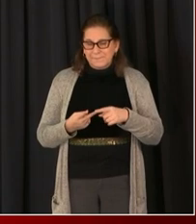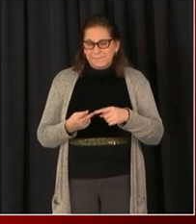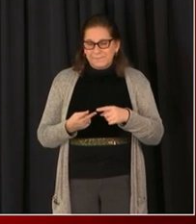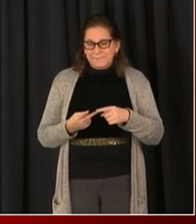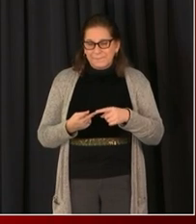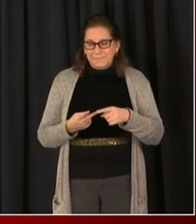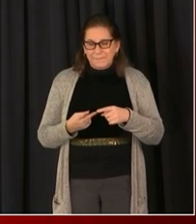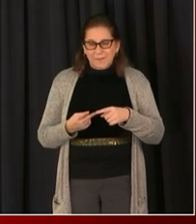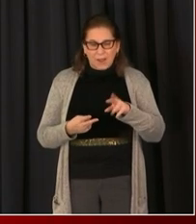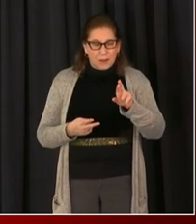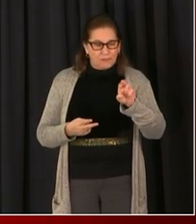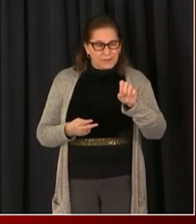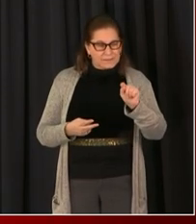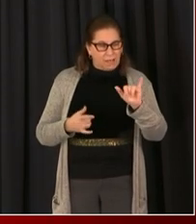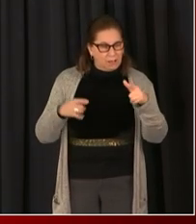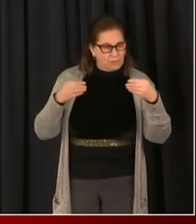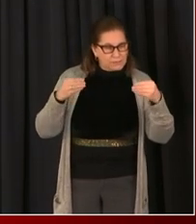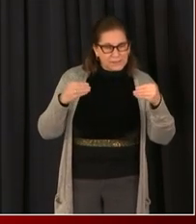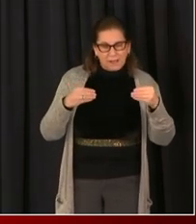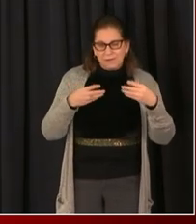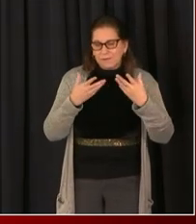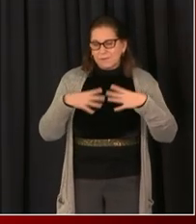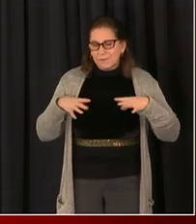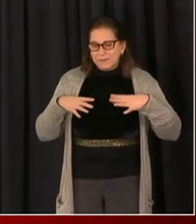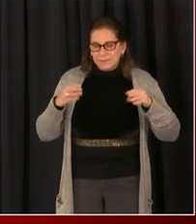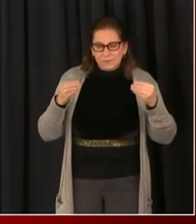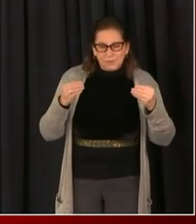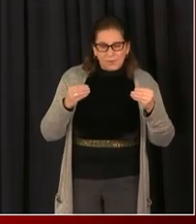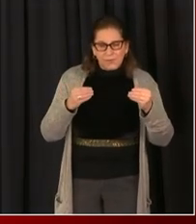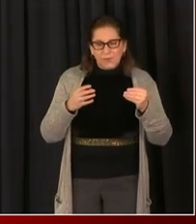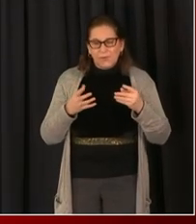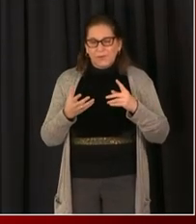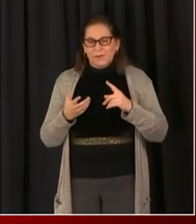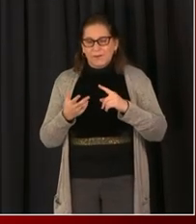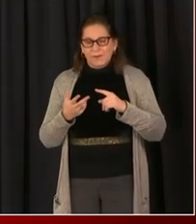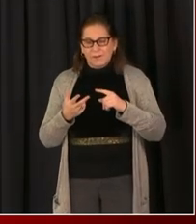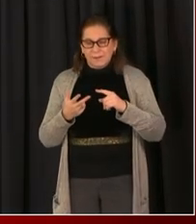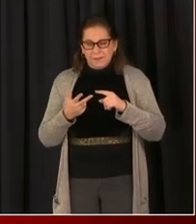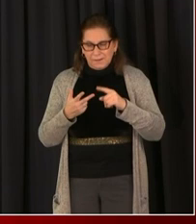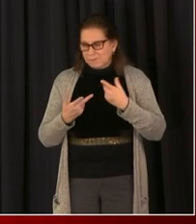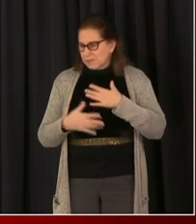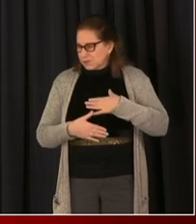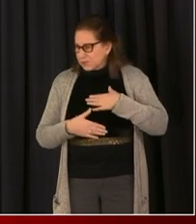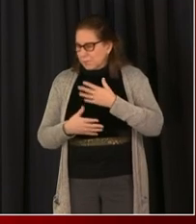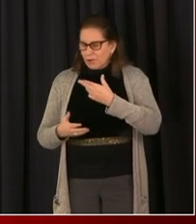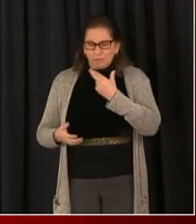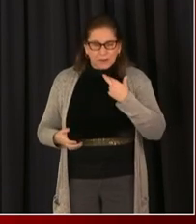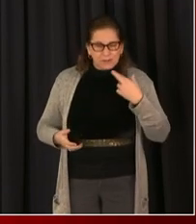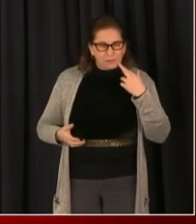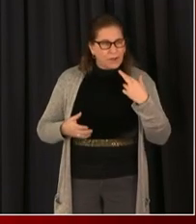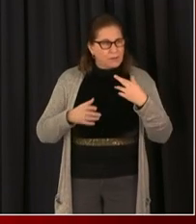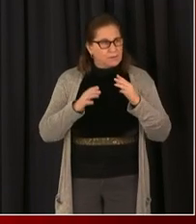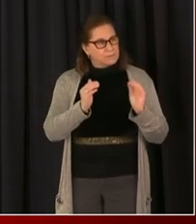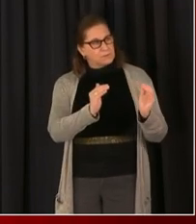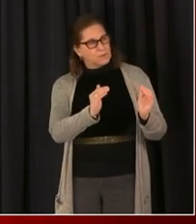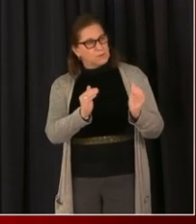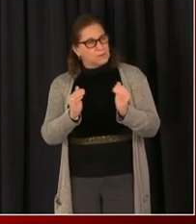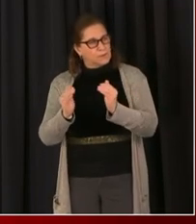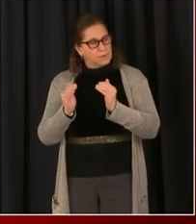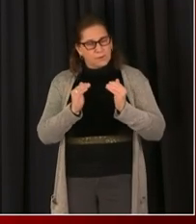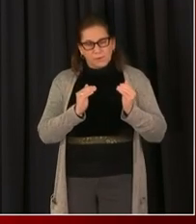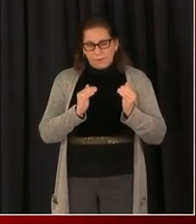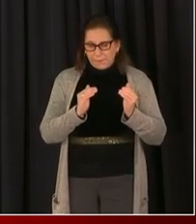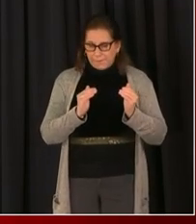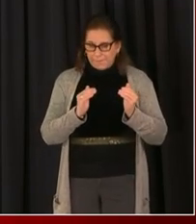of those establishments will be eligible for. But today, the Restaurant